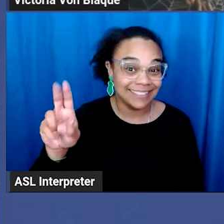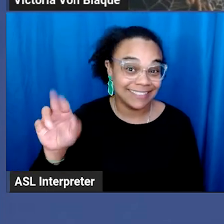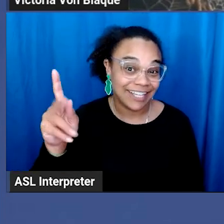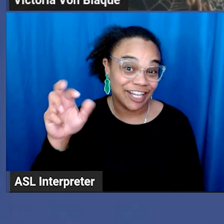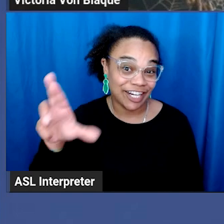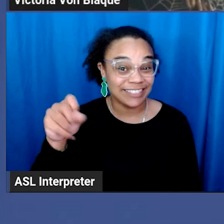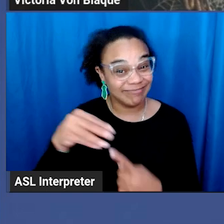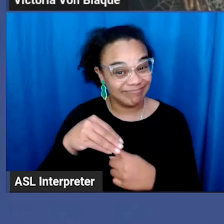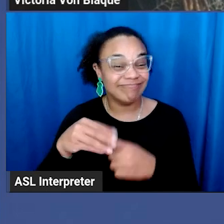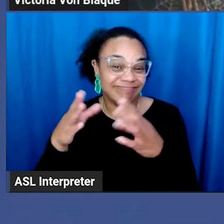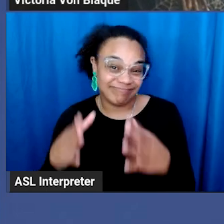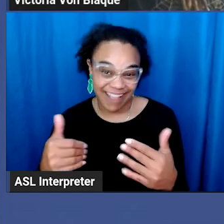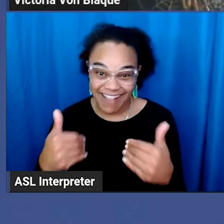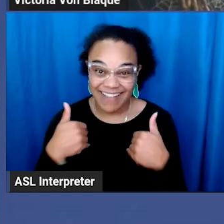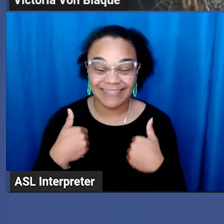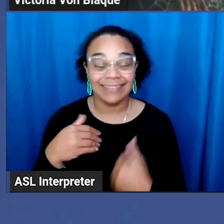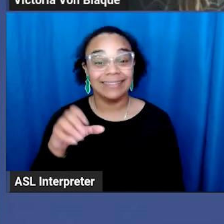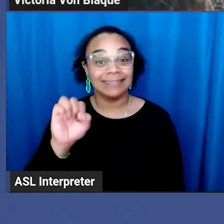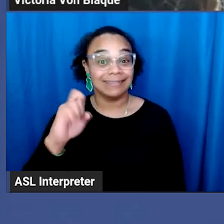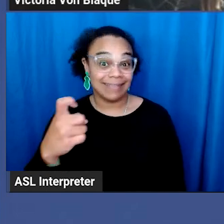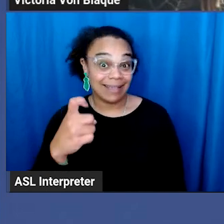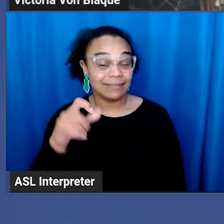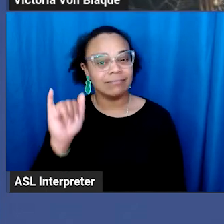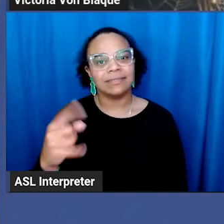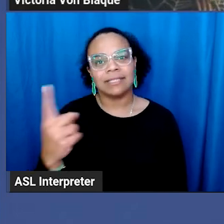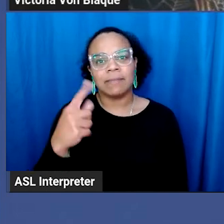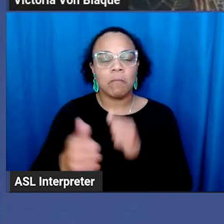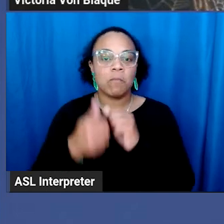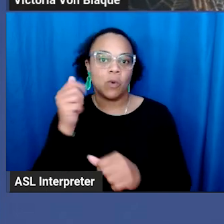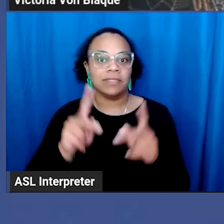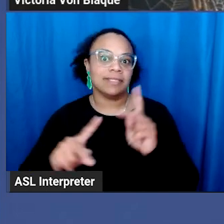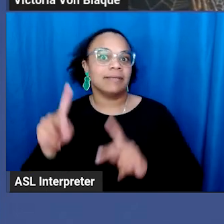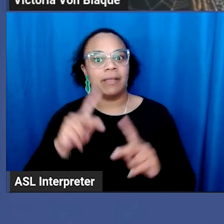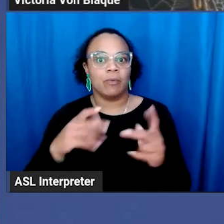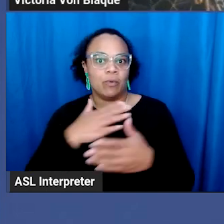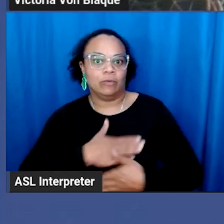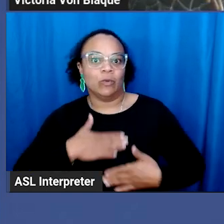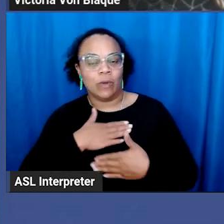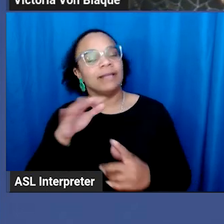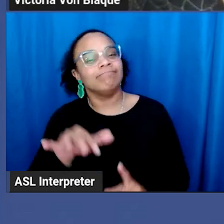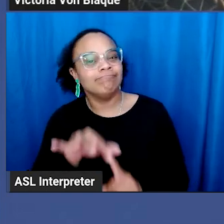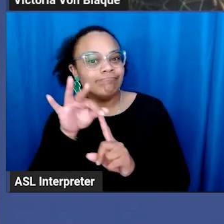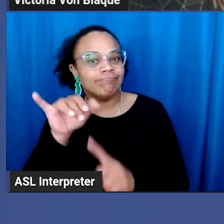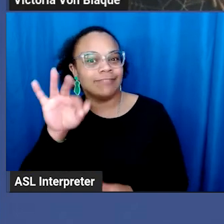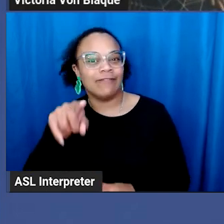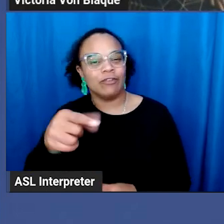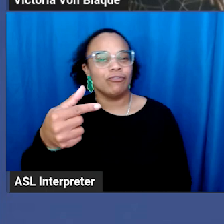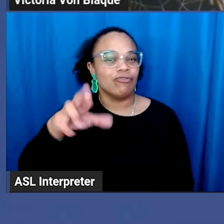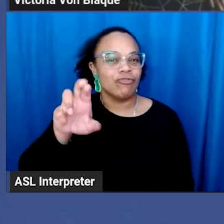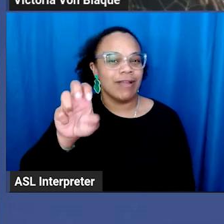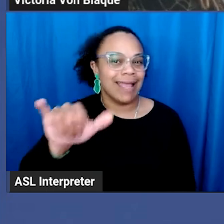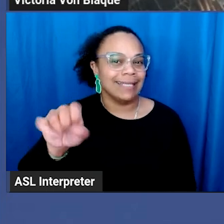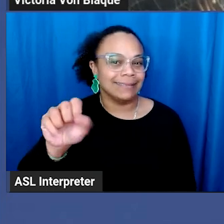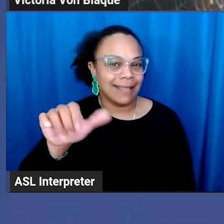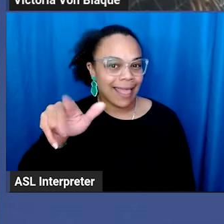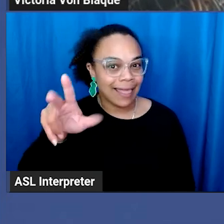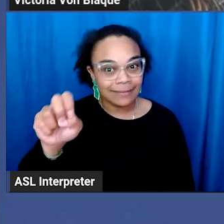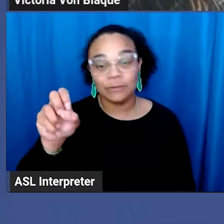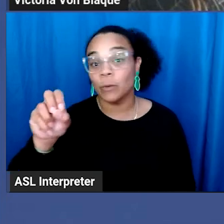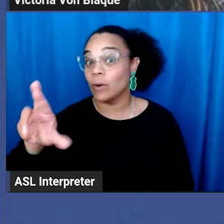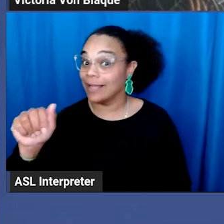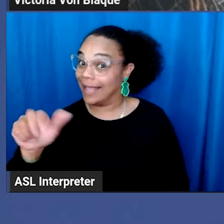Sex is something that most people enjoy, unless you may be on the grayscale or ACE. It's a field of